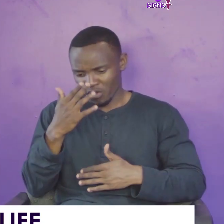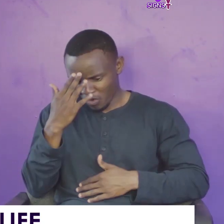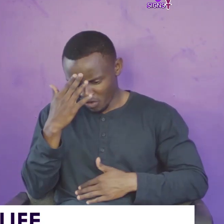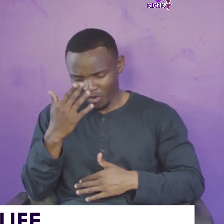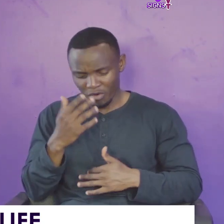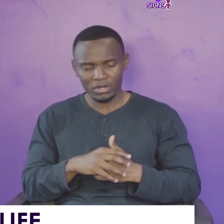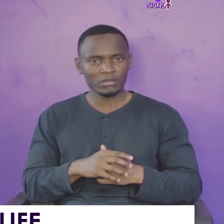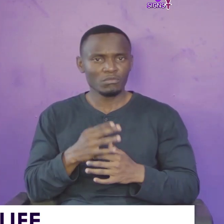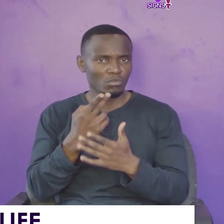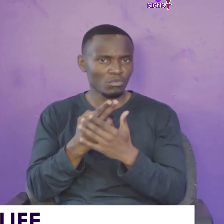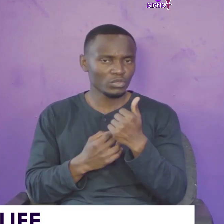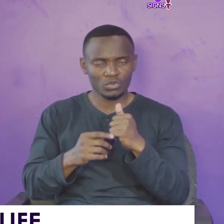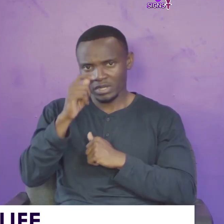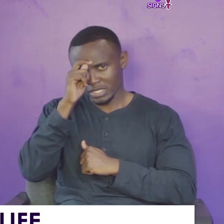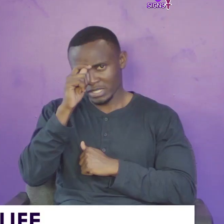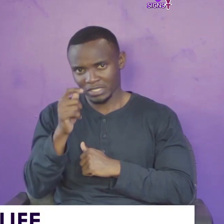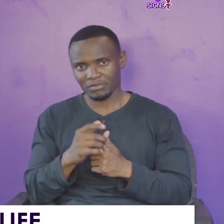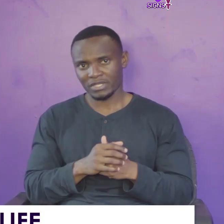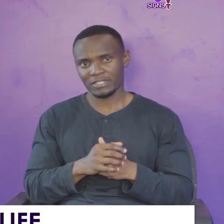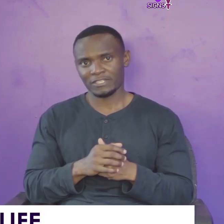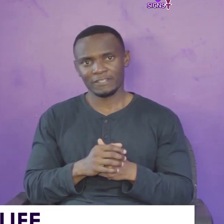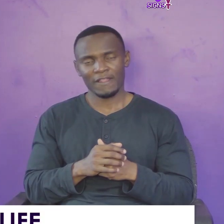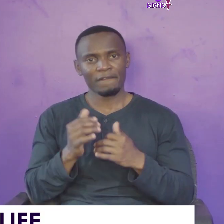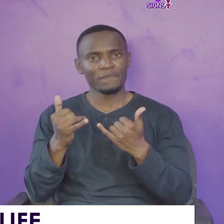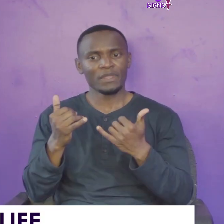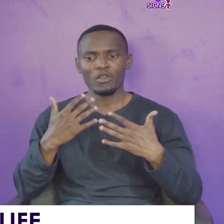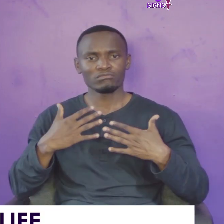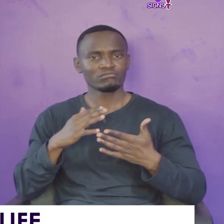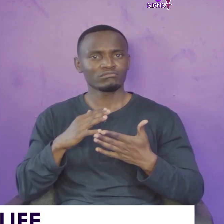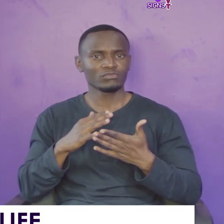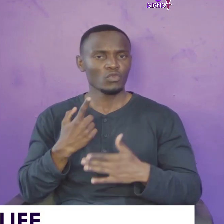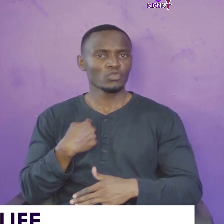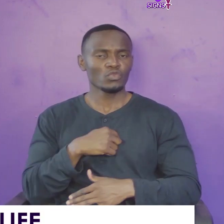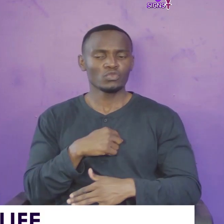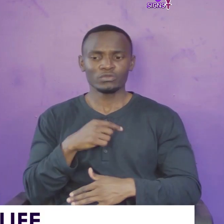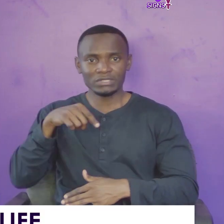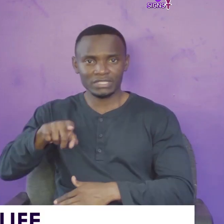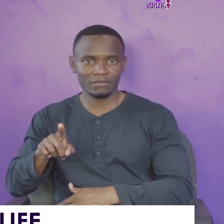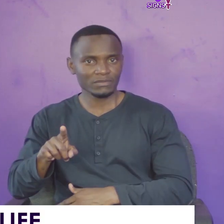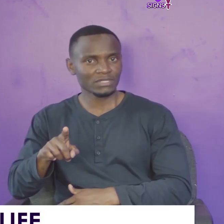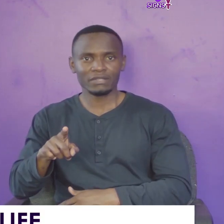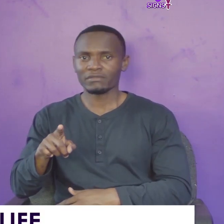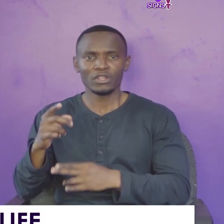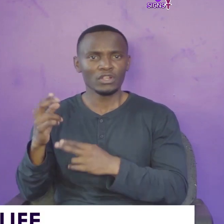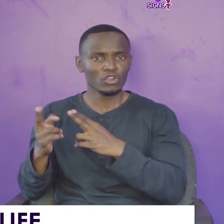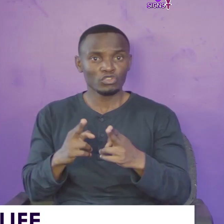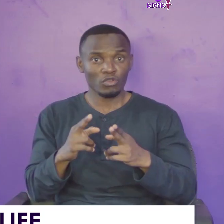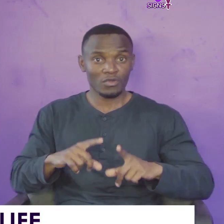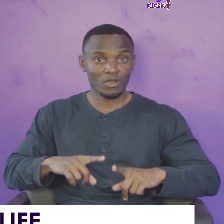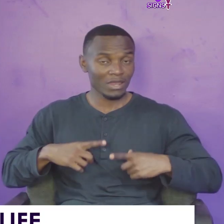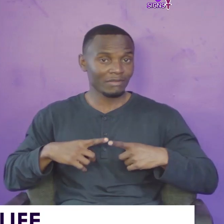mutual respect. It's a luxury. Yes. You're so used to living in pain, in shame, in hurt.